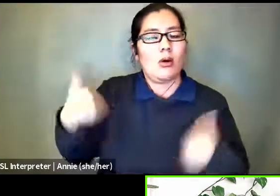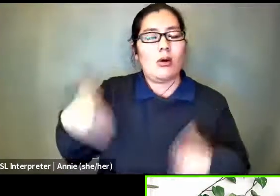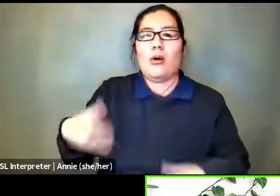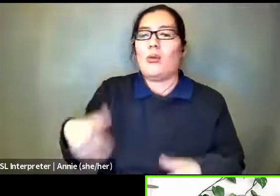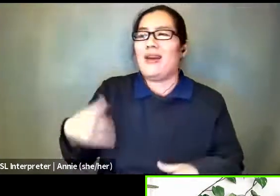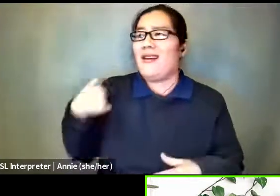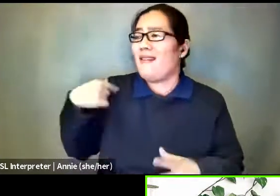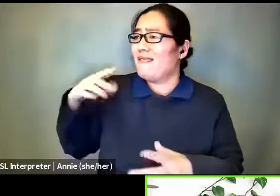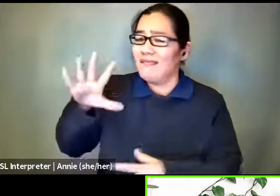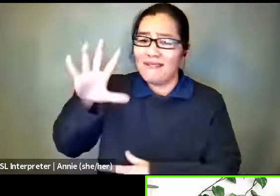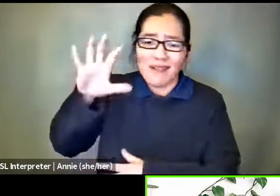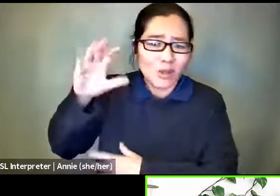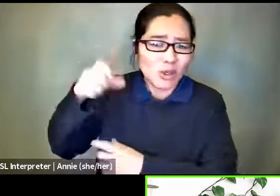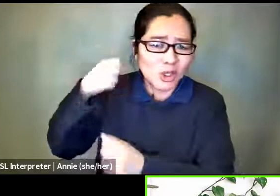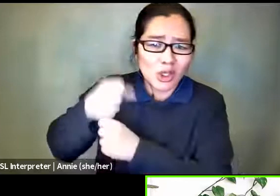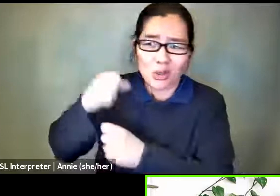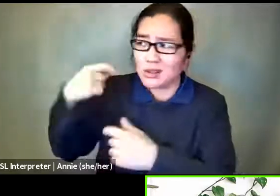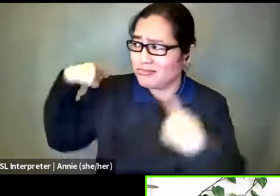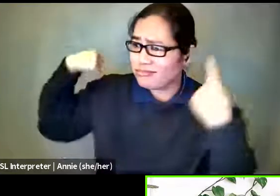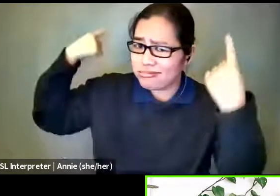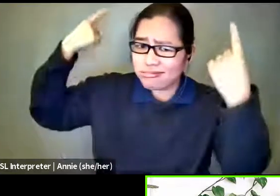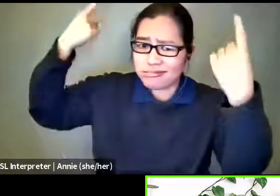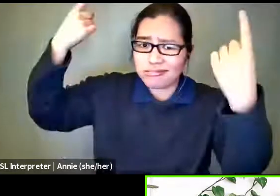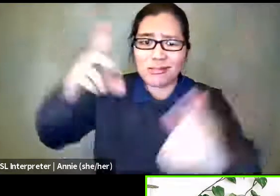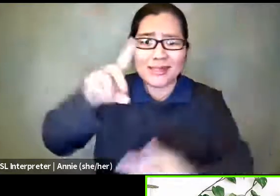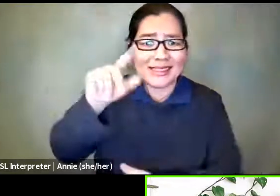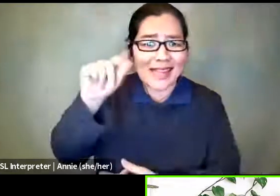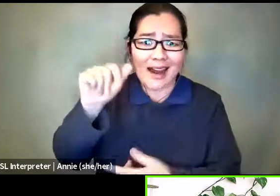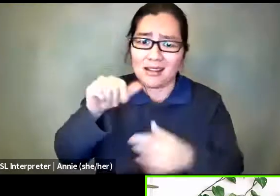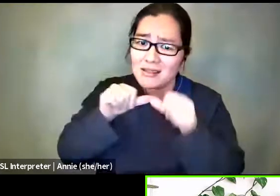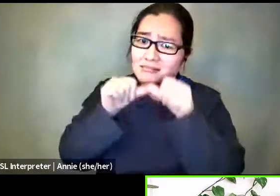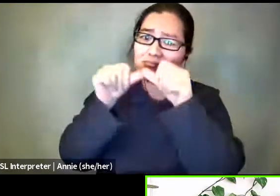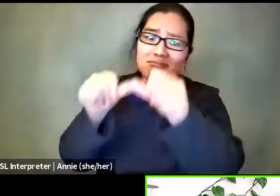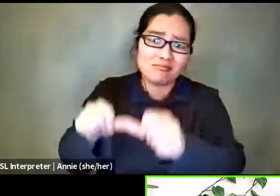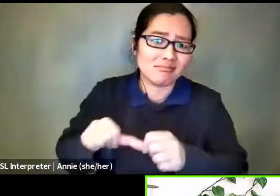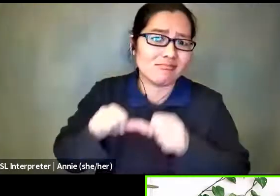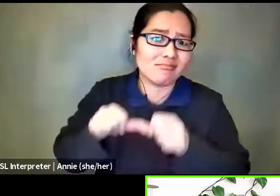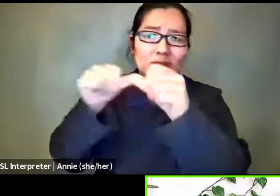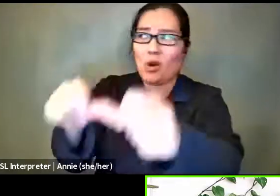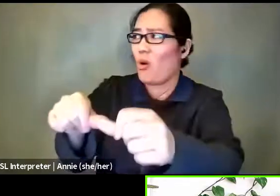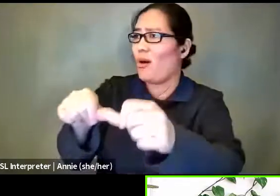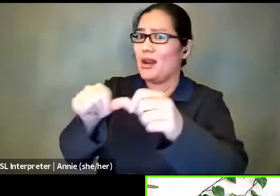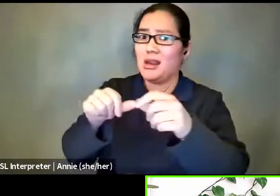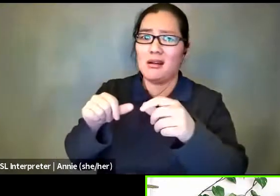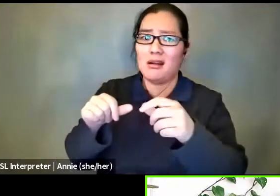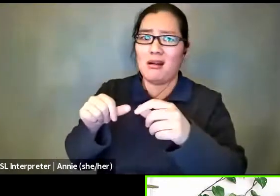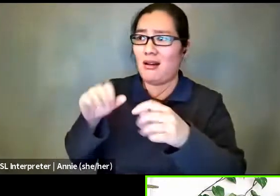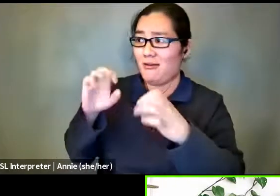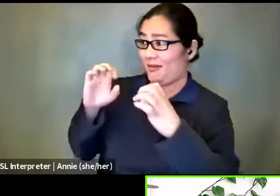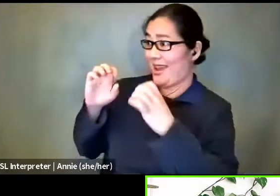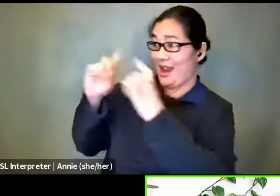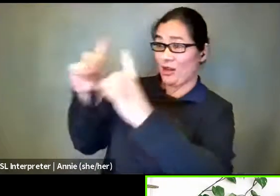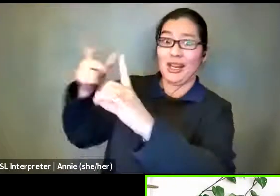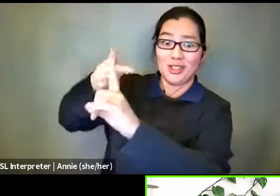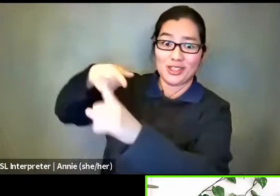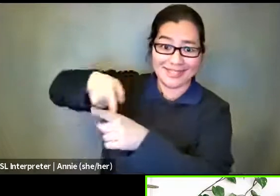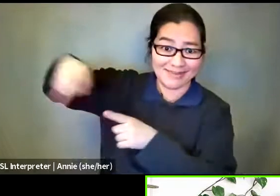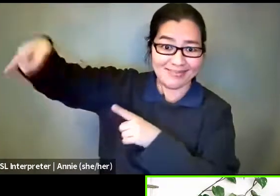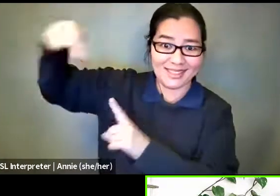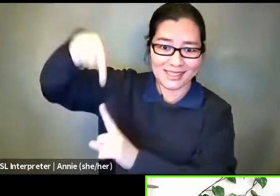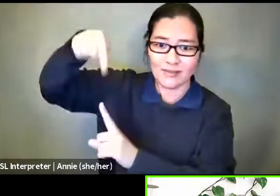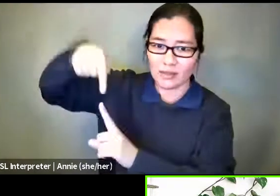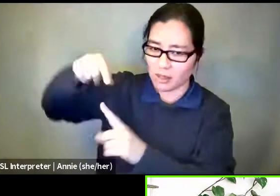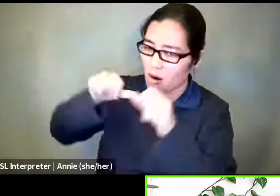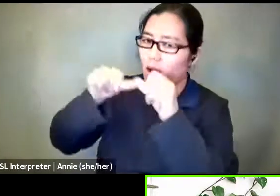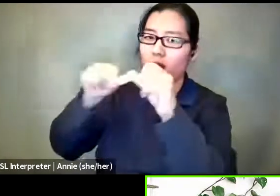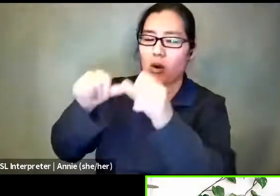data, if you want, that there's an ongoing project of colonization in education. And I'll tell you a second about that. I